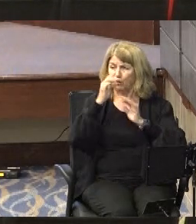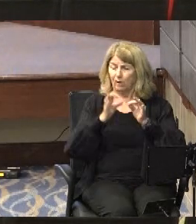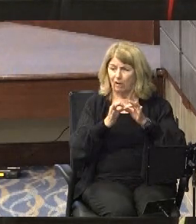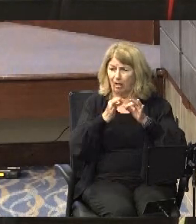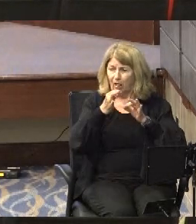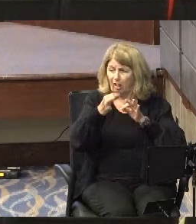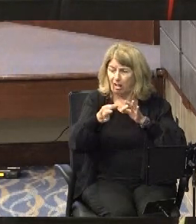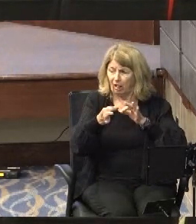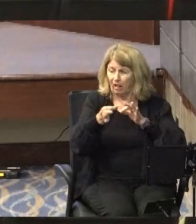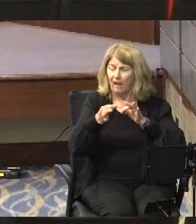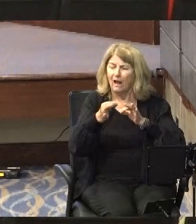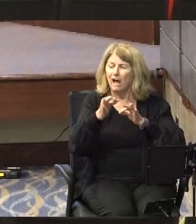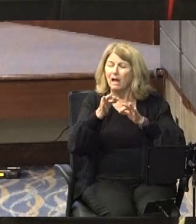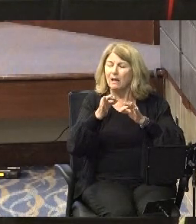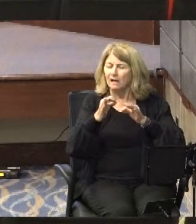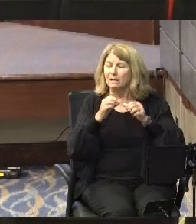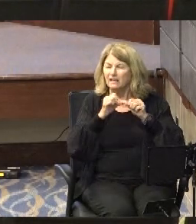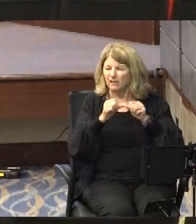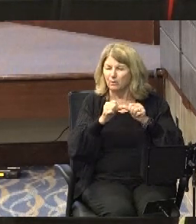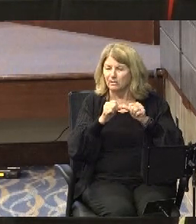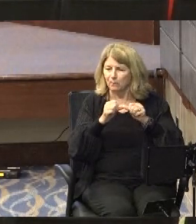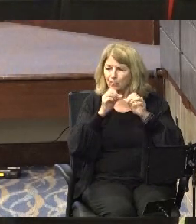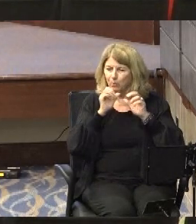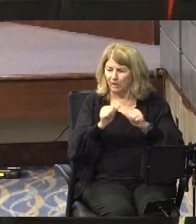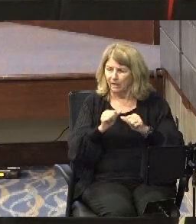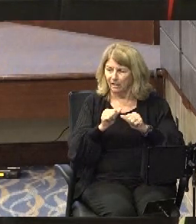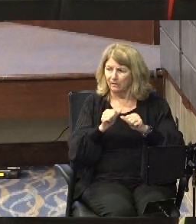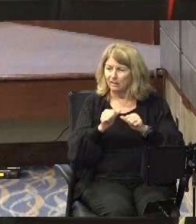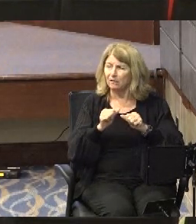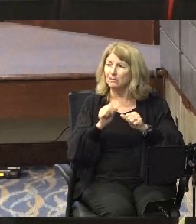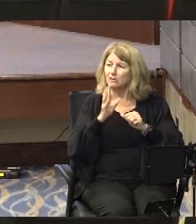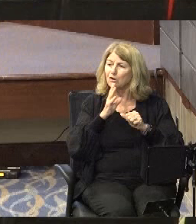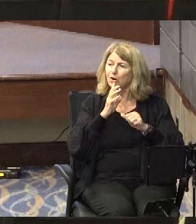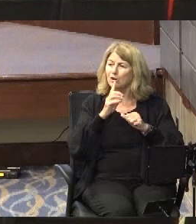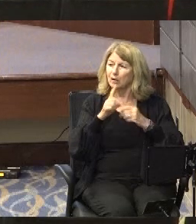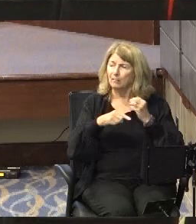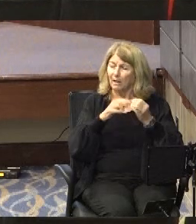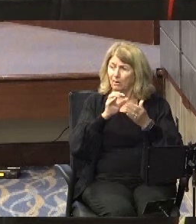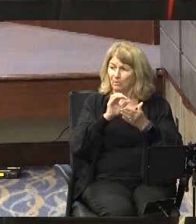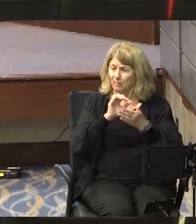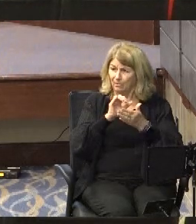take up the overall application and the continuance in one public meeting, is that correct?